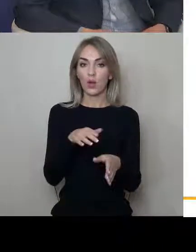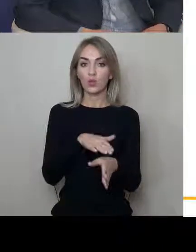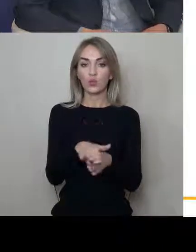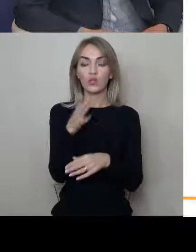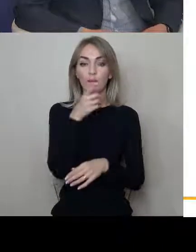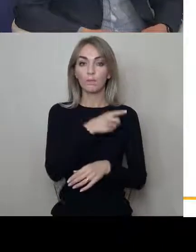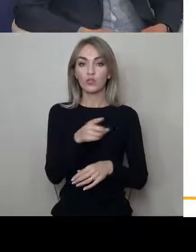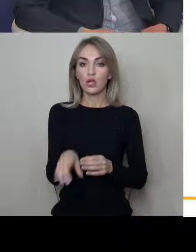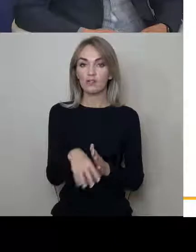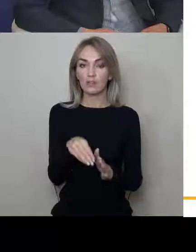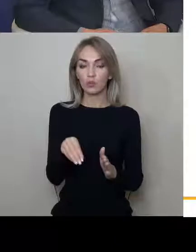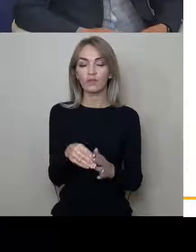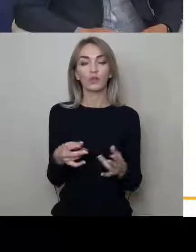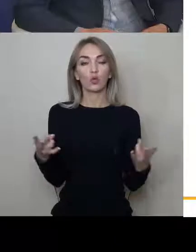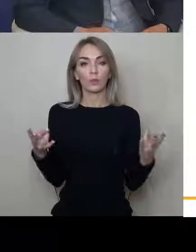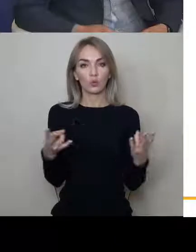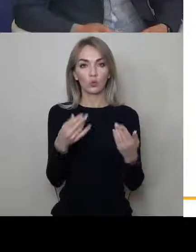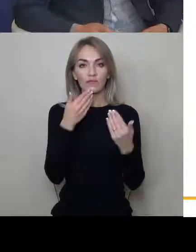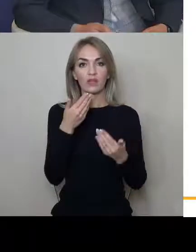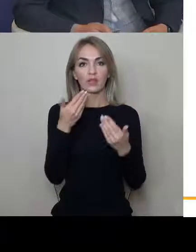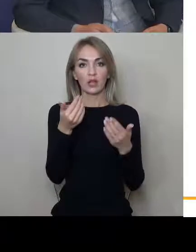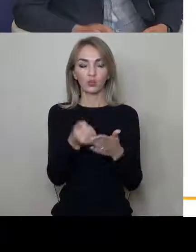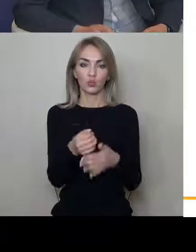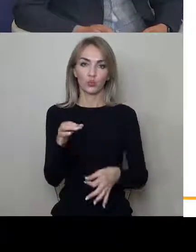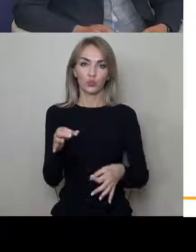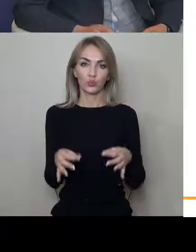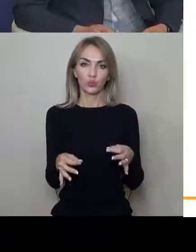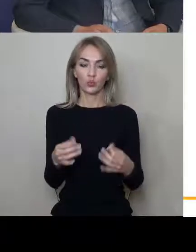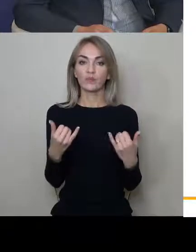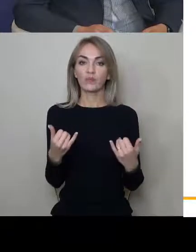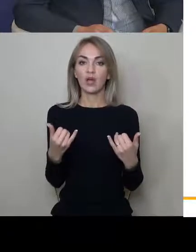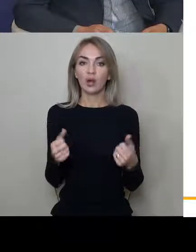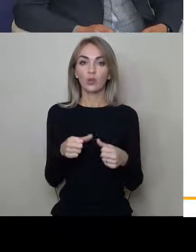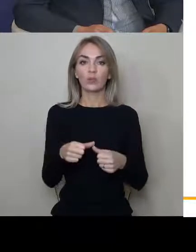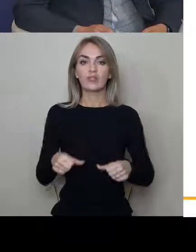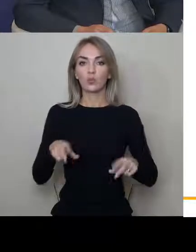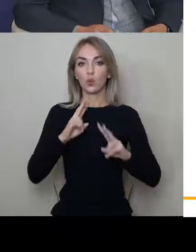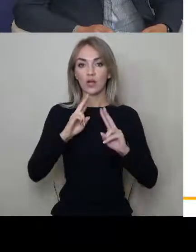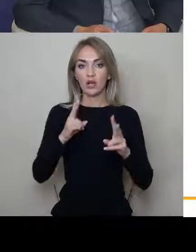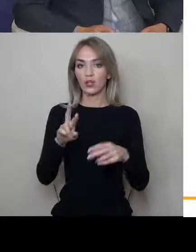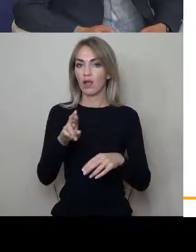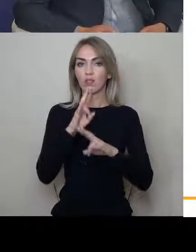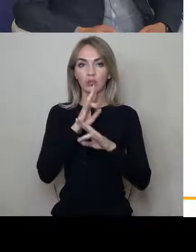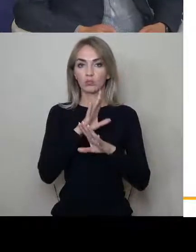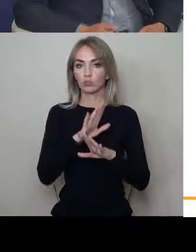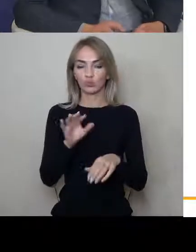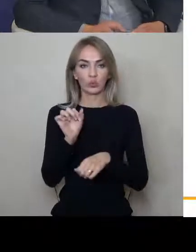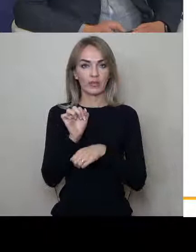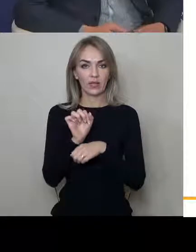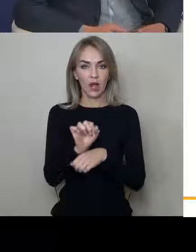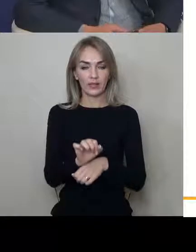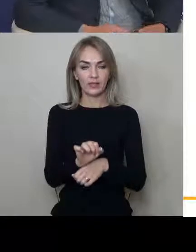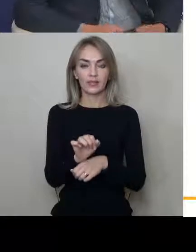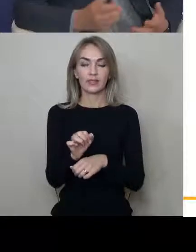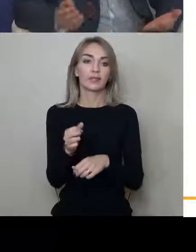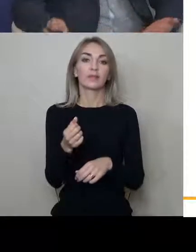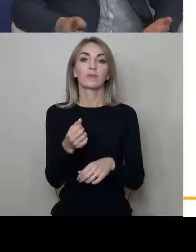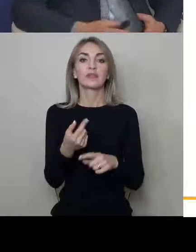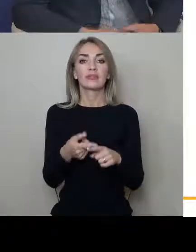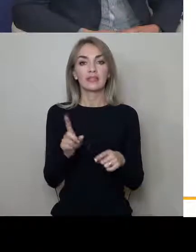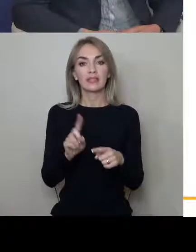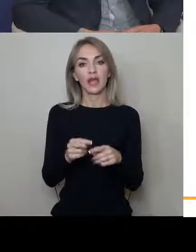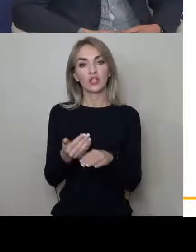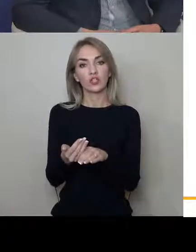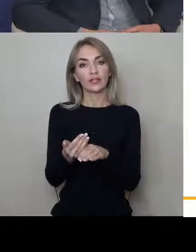interests exercised during the elections, to protect them, you need to go to court. I'm not going to speak about the